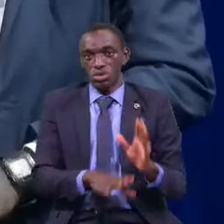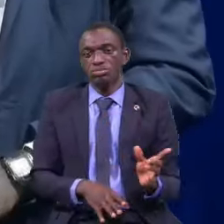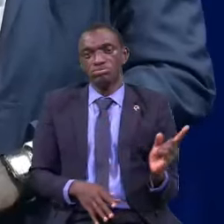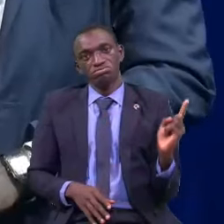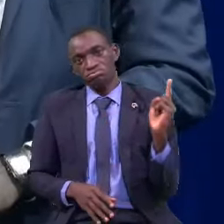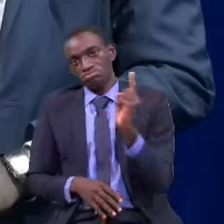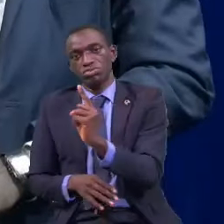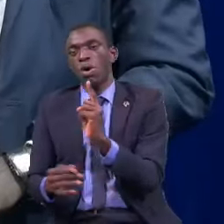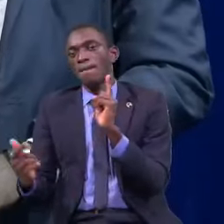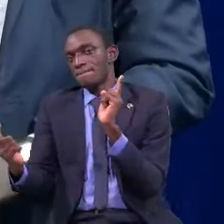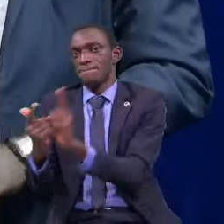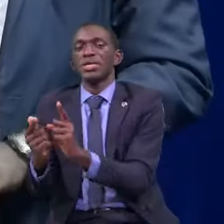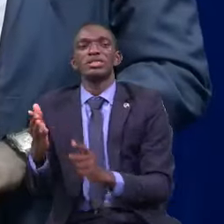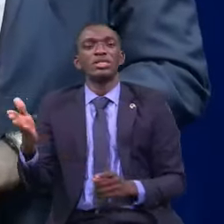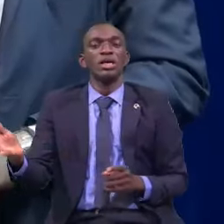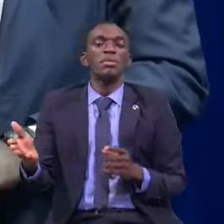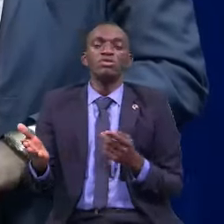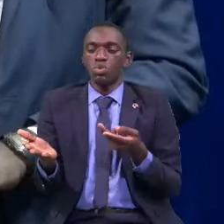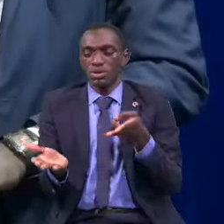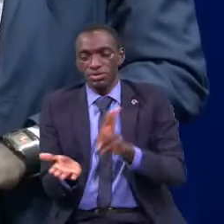Please, let's take down all their details.